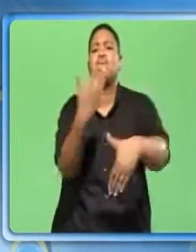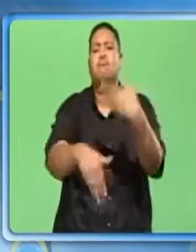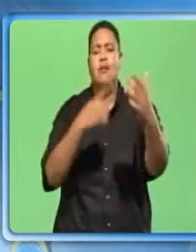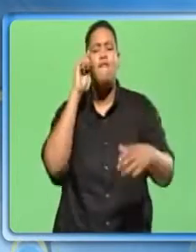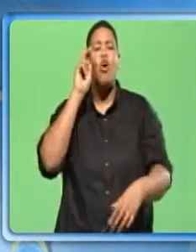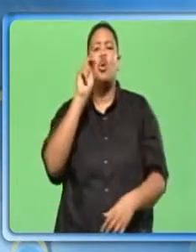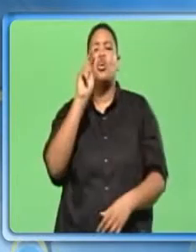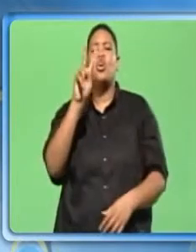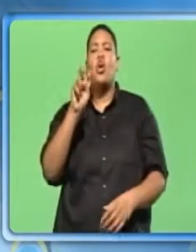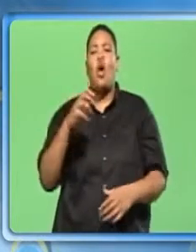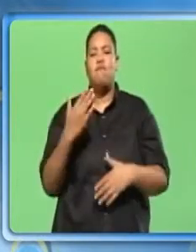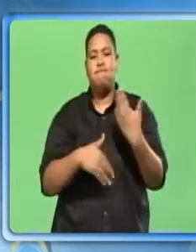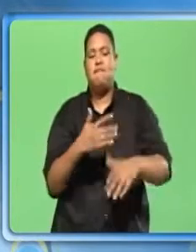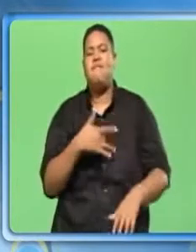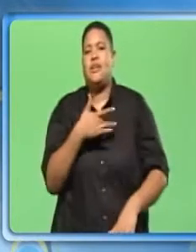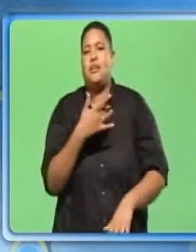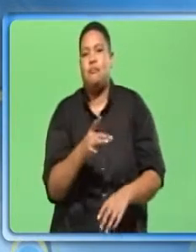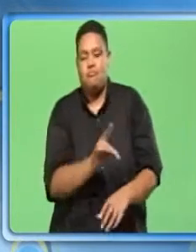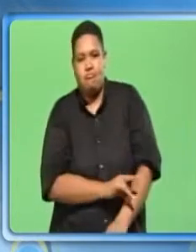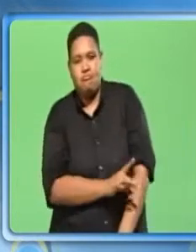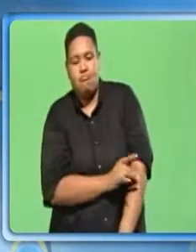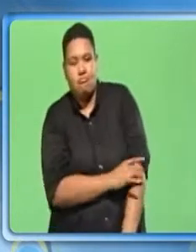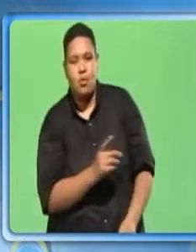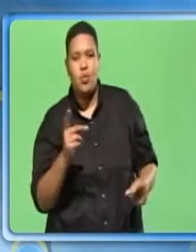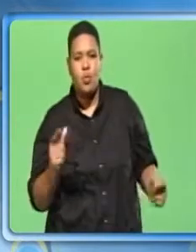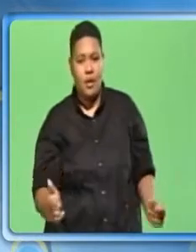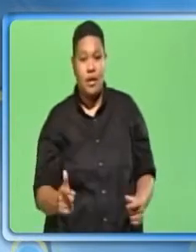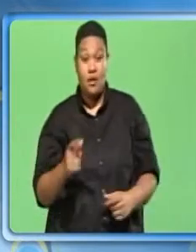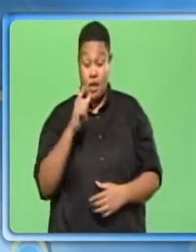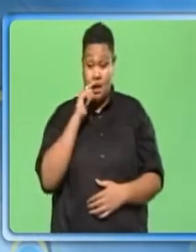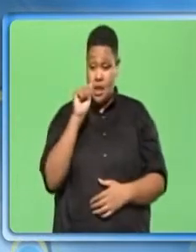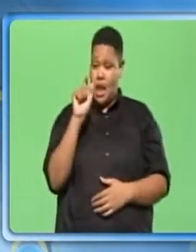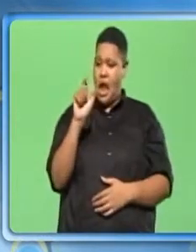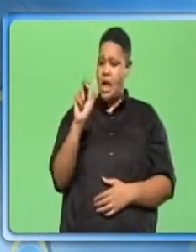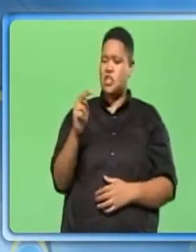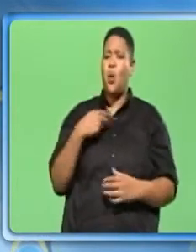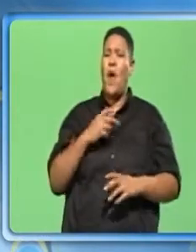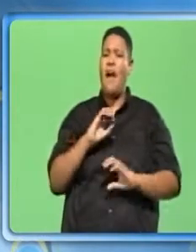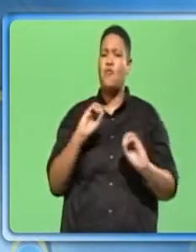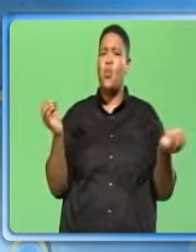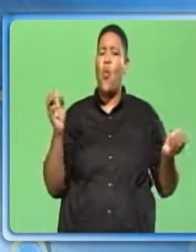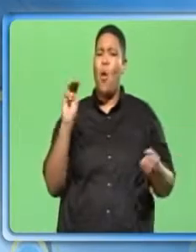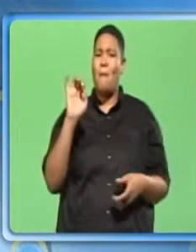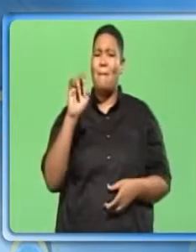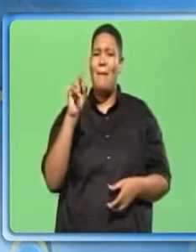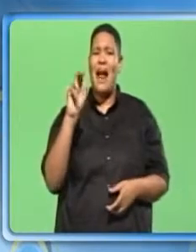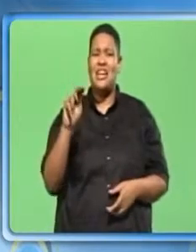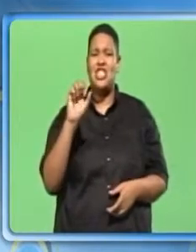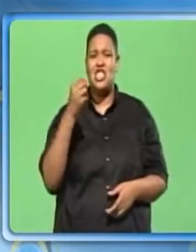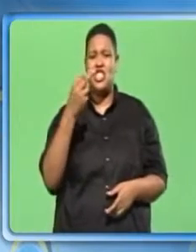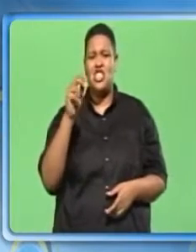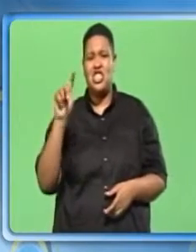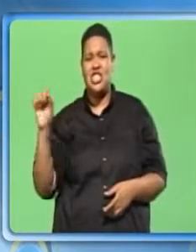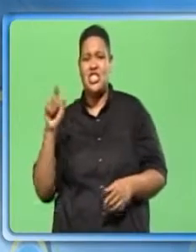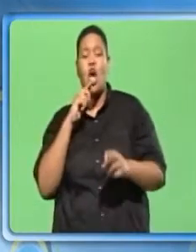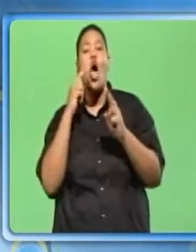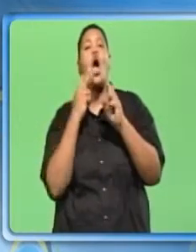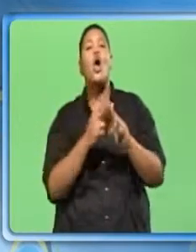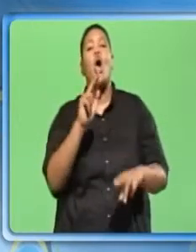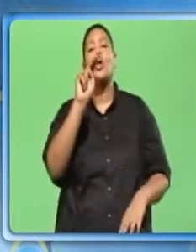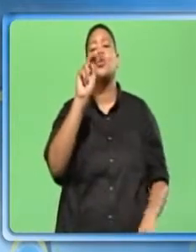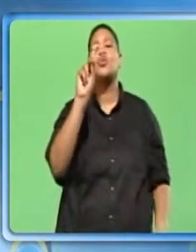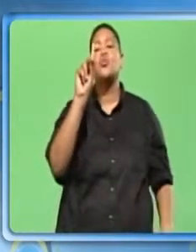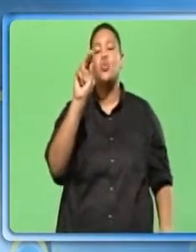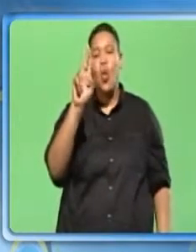nerve. Points along the axon where there are no myelin sheaths are called nodes of